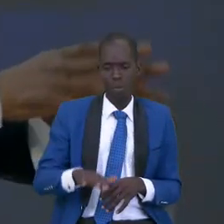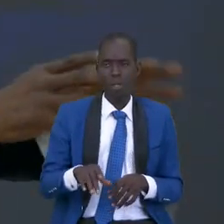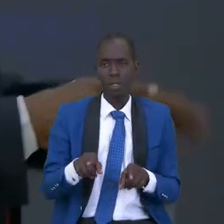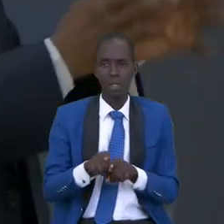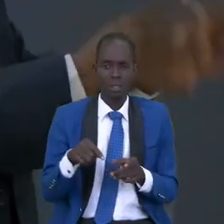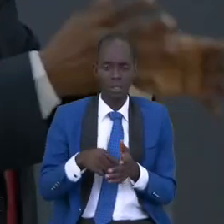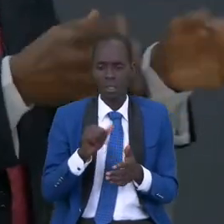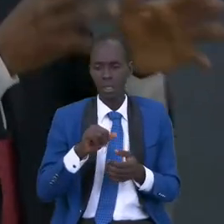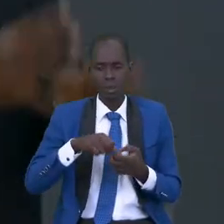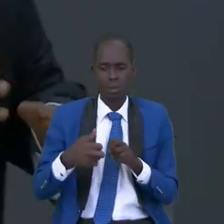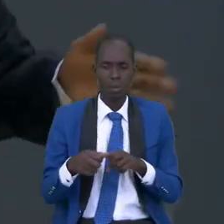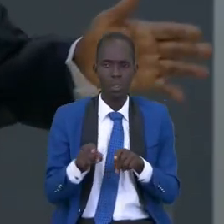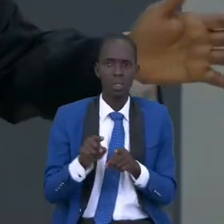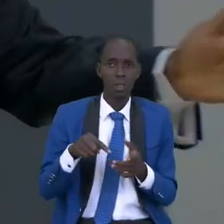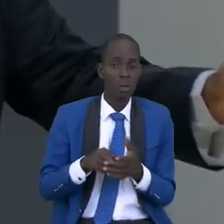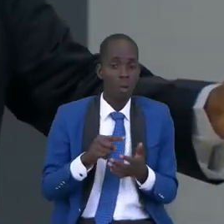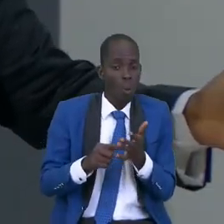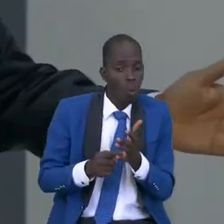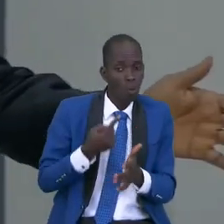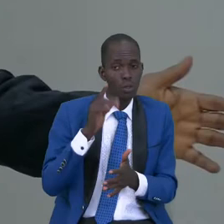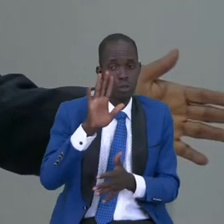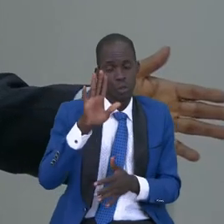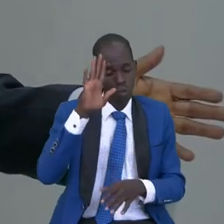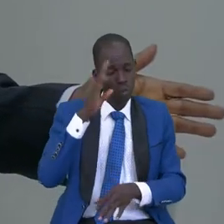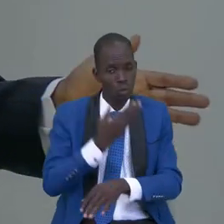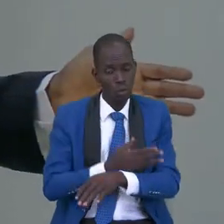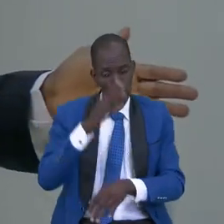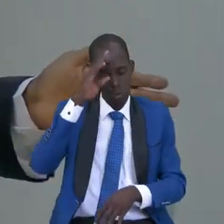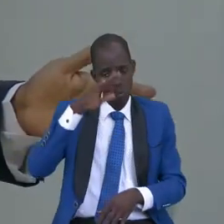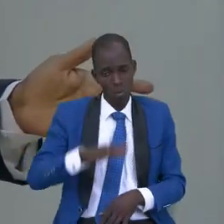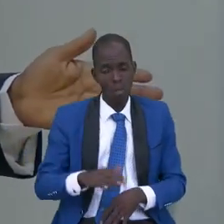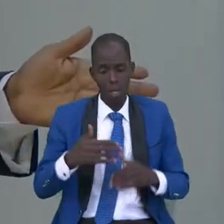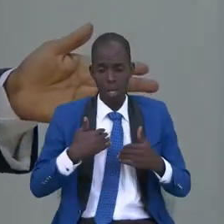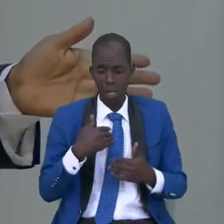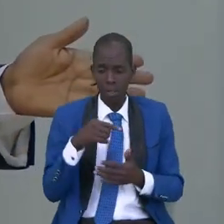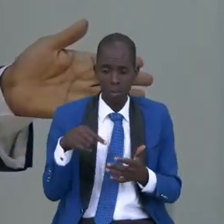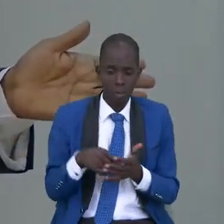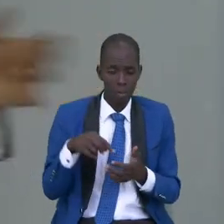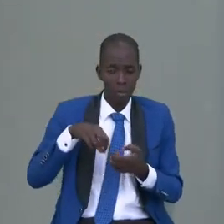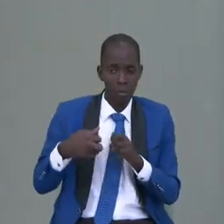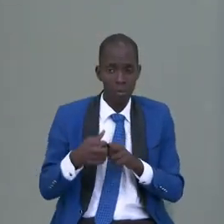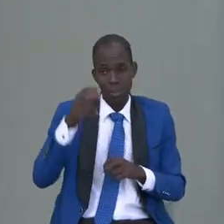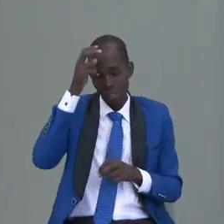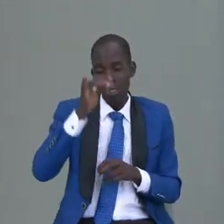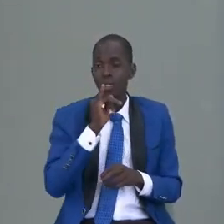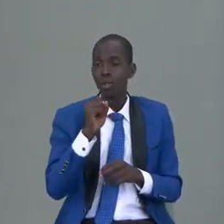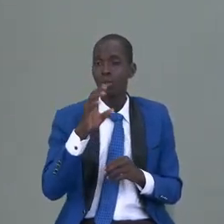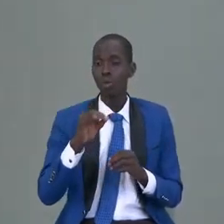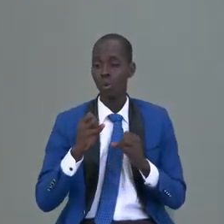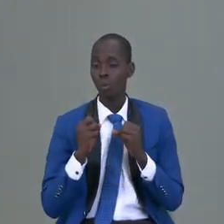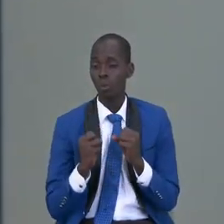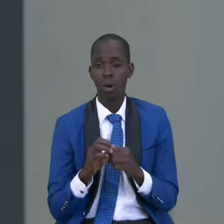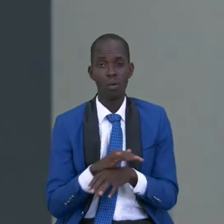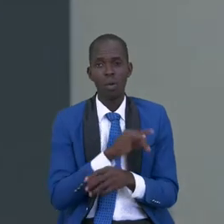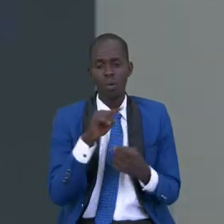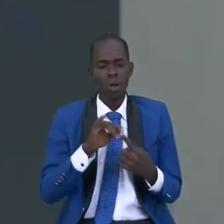like this, once your child has a problem like this, Satan is so powerful. And when I think of